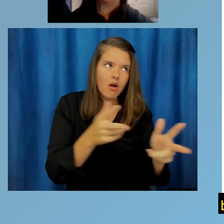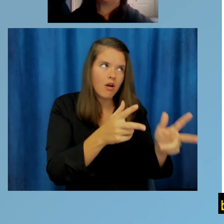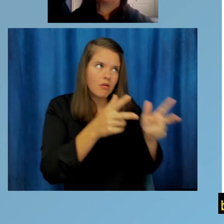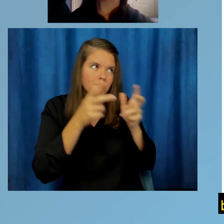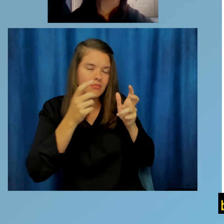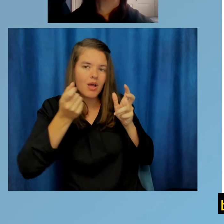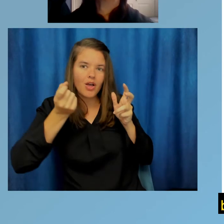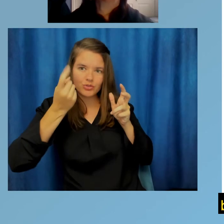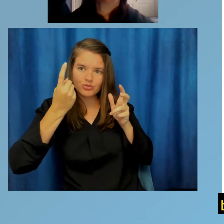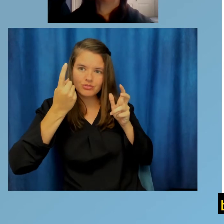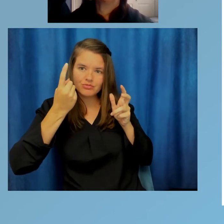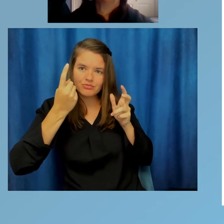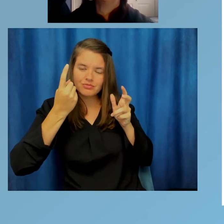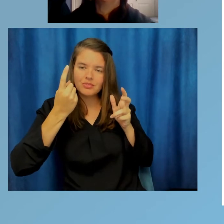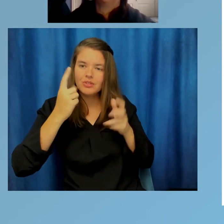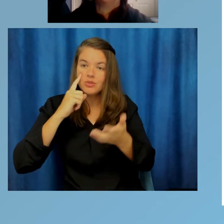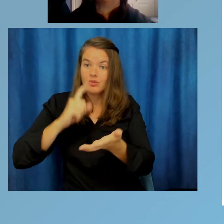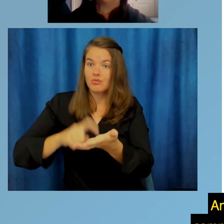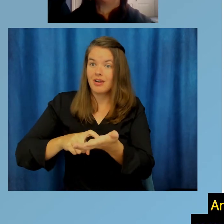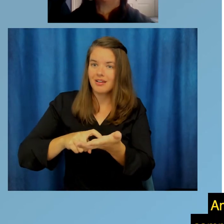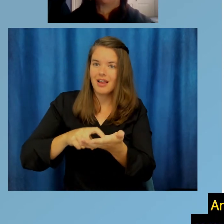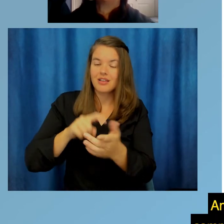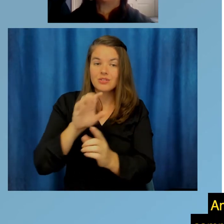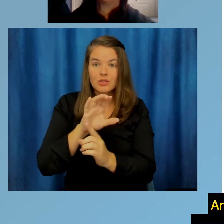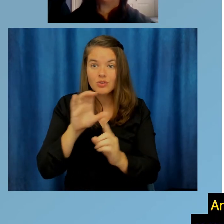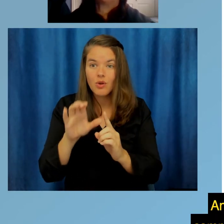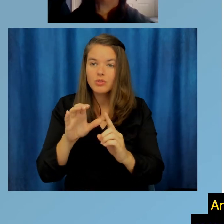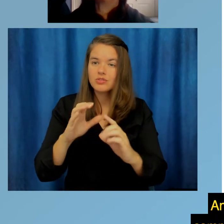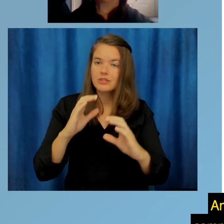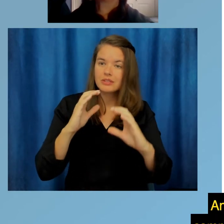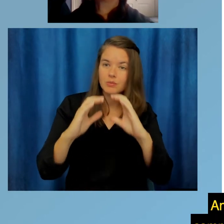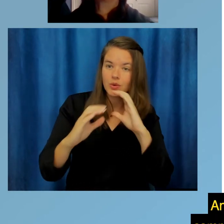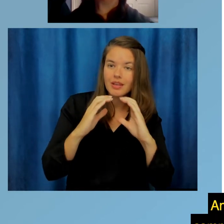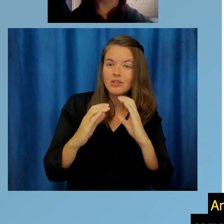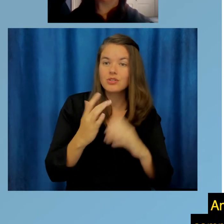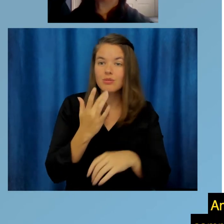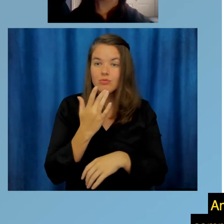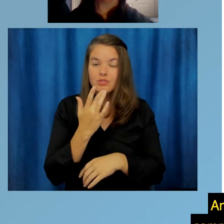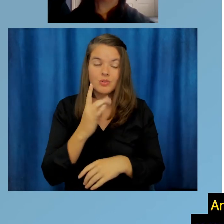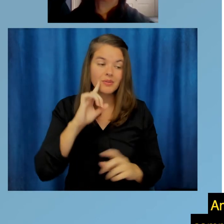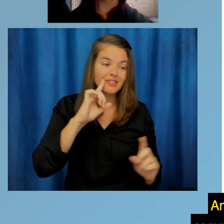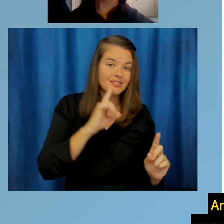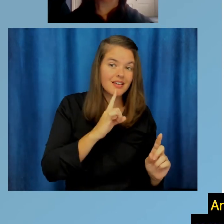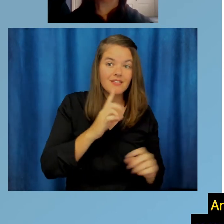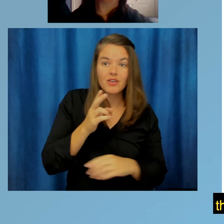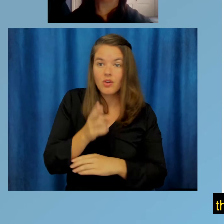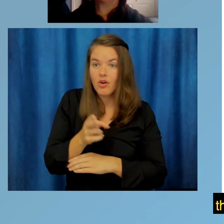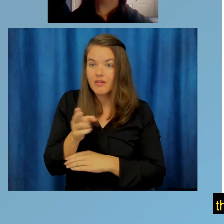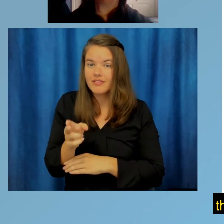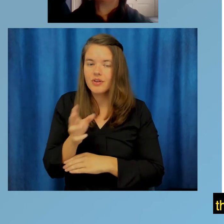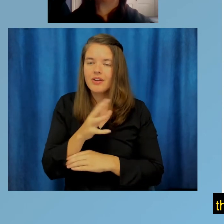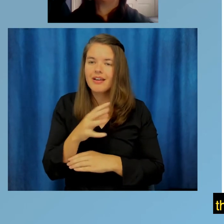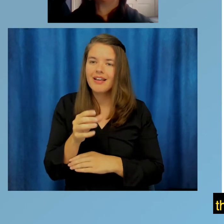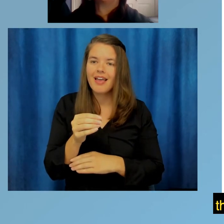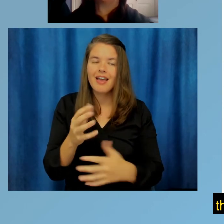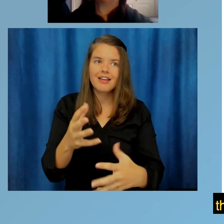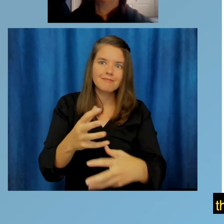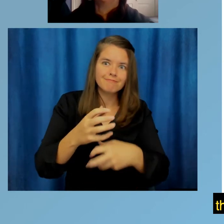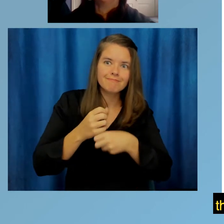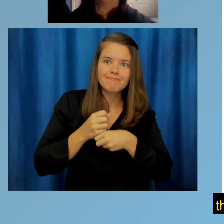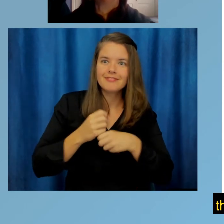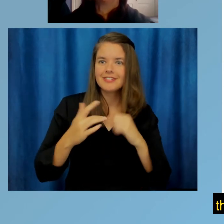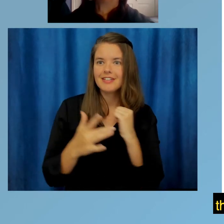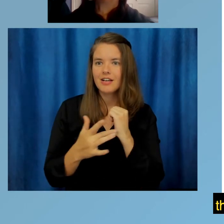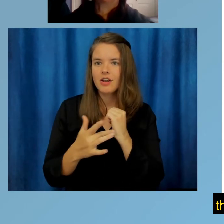communication is about what is understood. And by recognizing the cultural communication preferences between the deaf and hard of